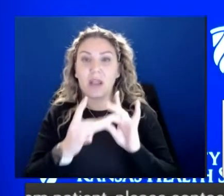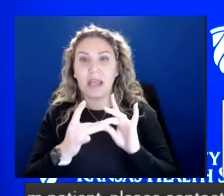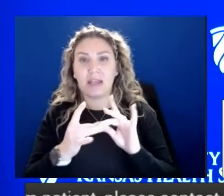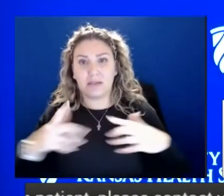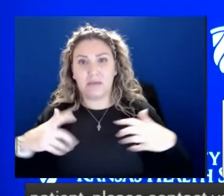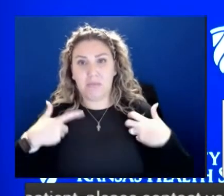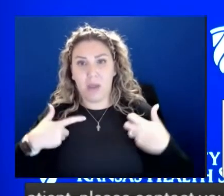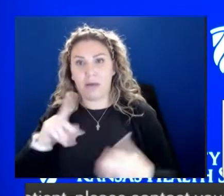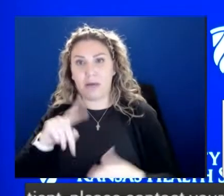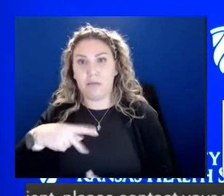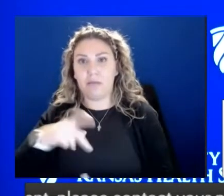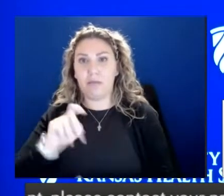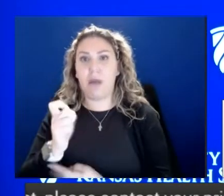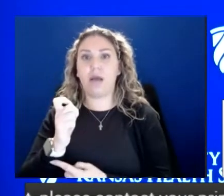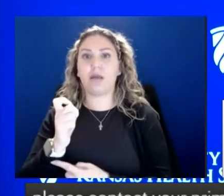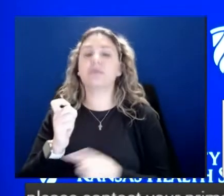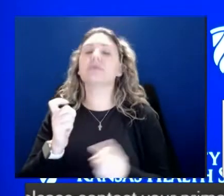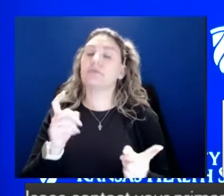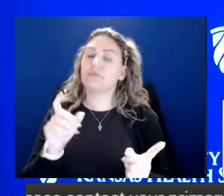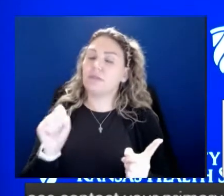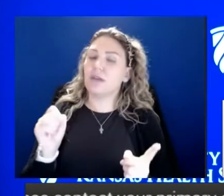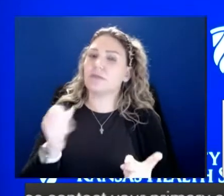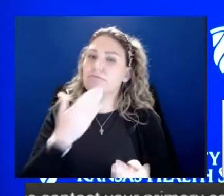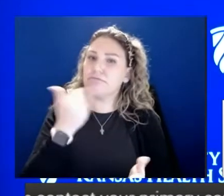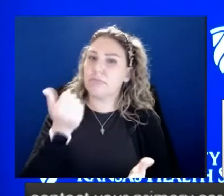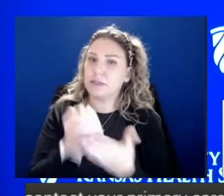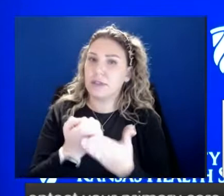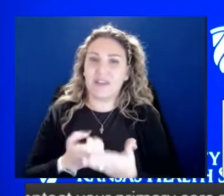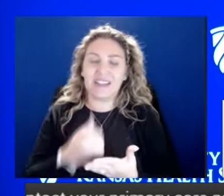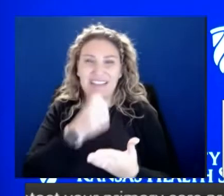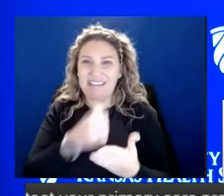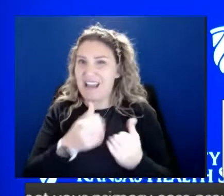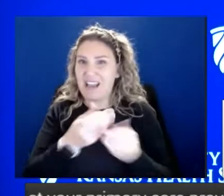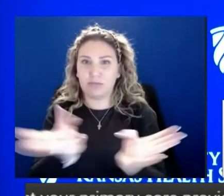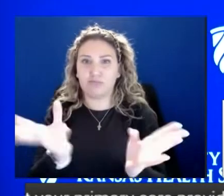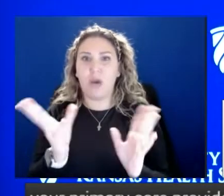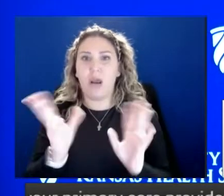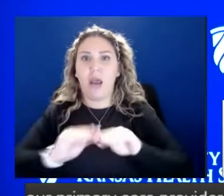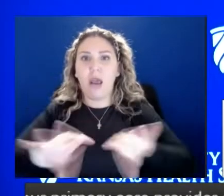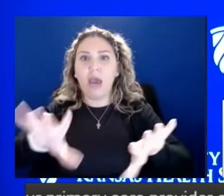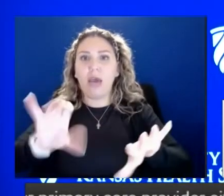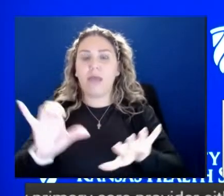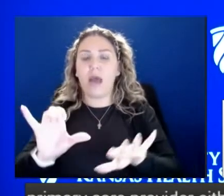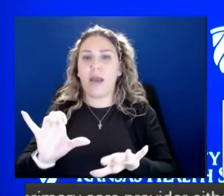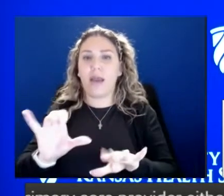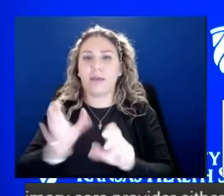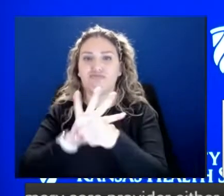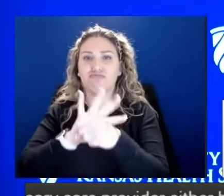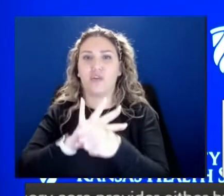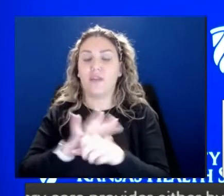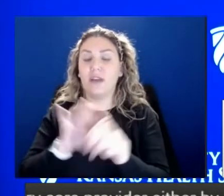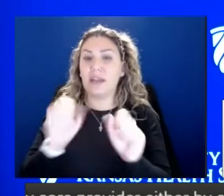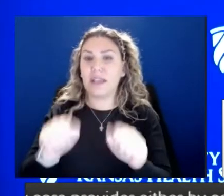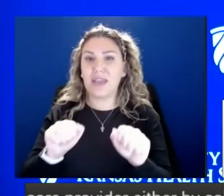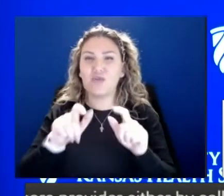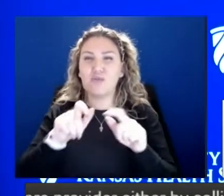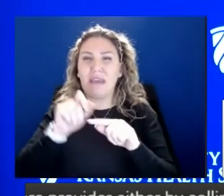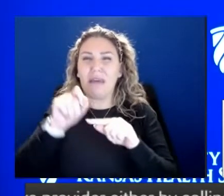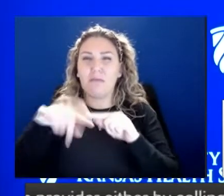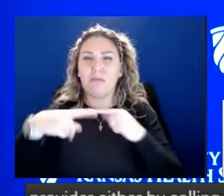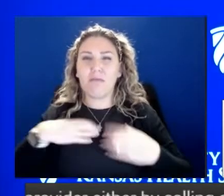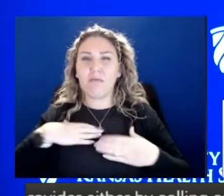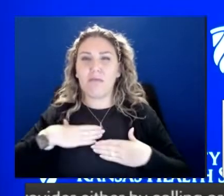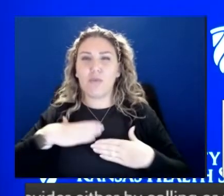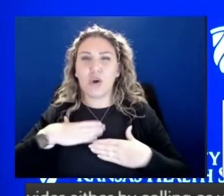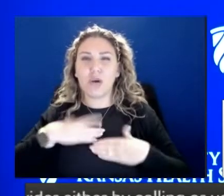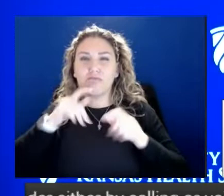that, again, this is not spread like SARS-CoV-2. Can there be some respiratory droplet spread? Yes. The best evidence,